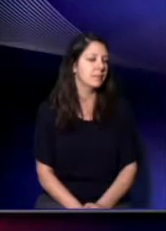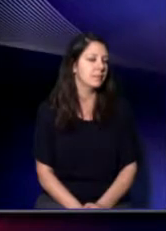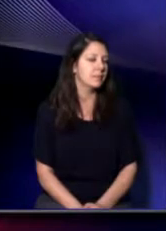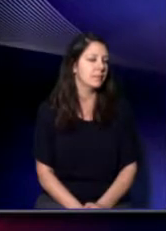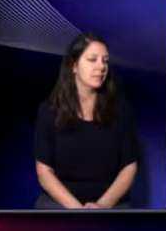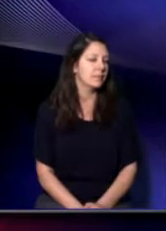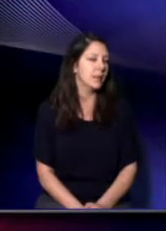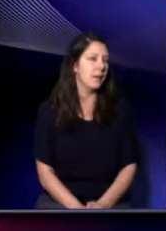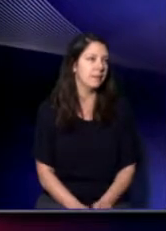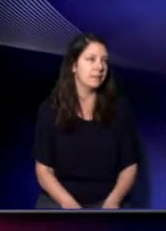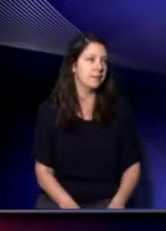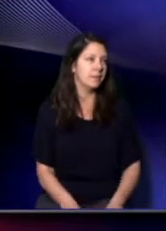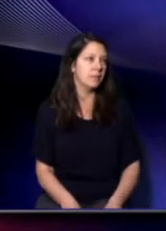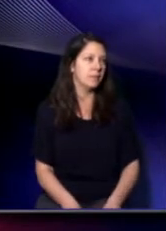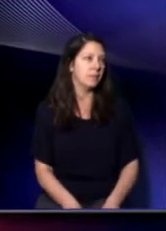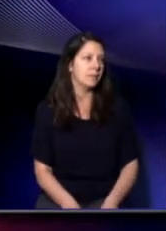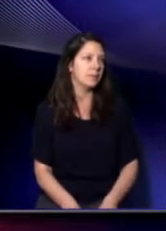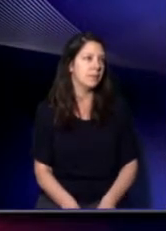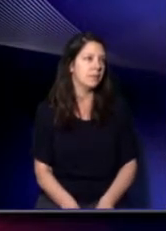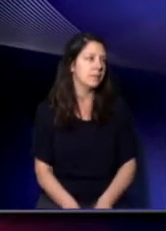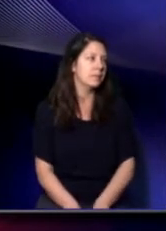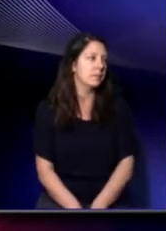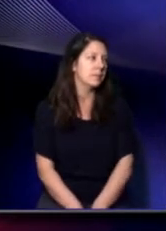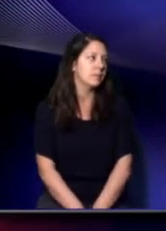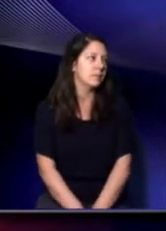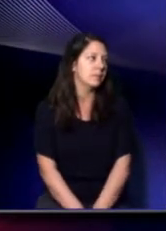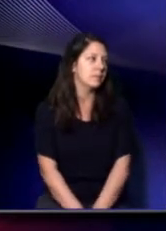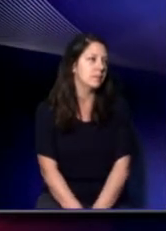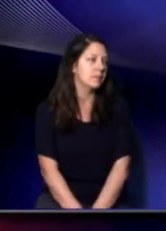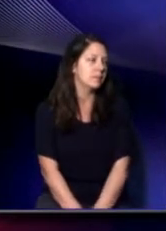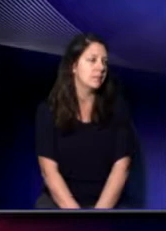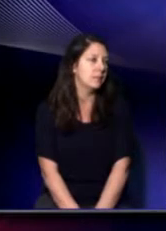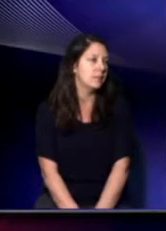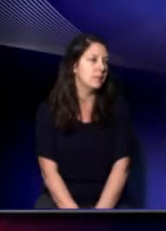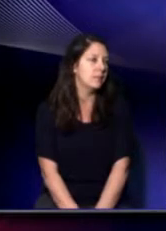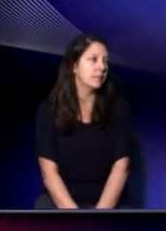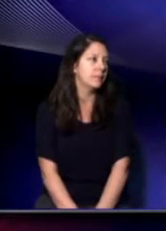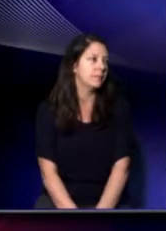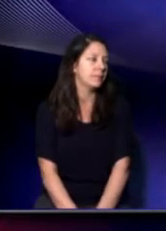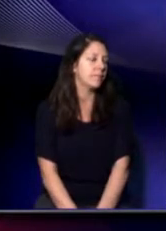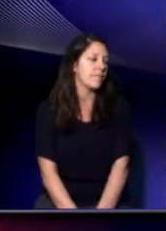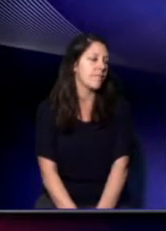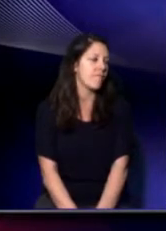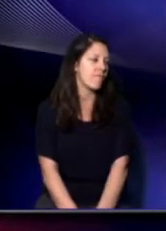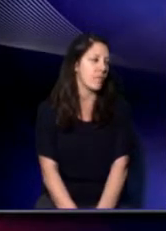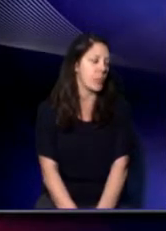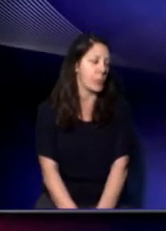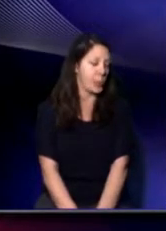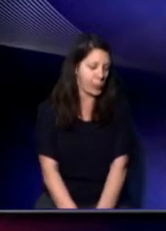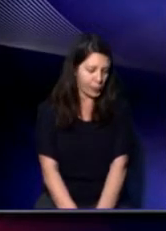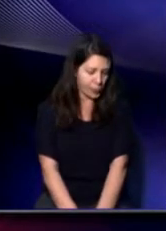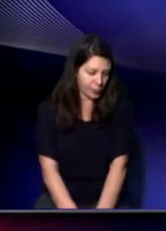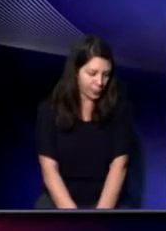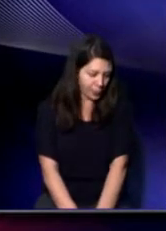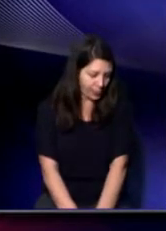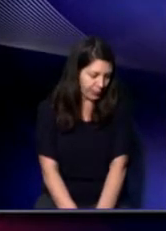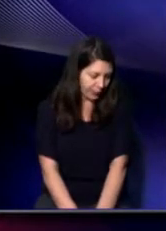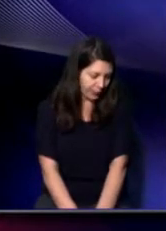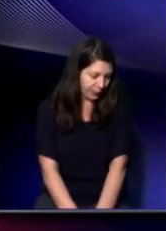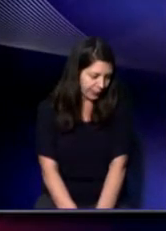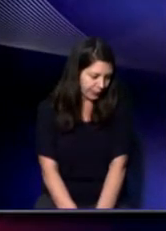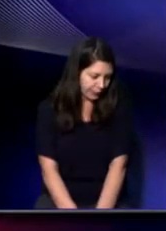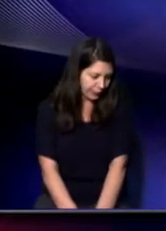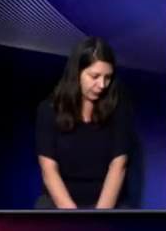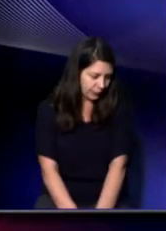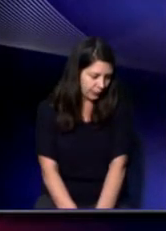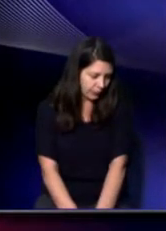the Arizona Cactus News and the interesting history behind that program. In the following